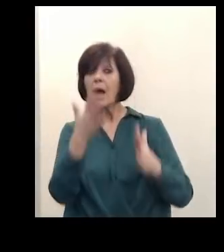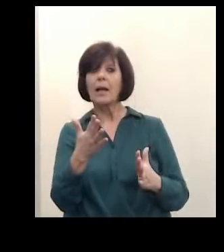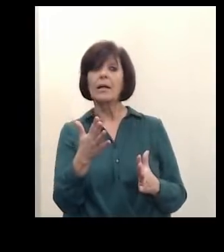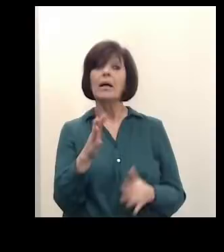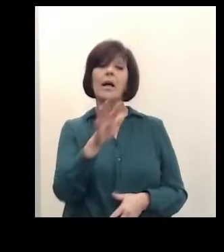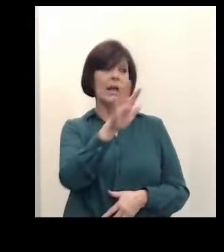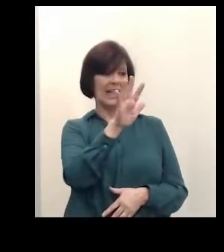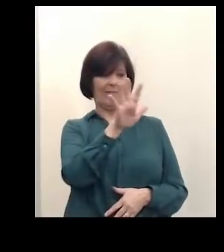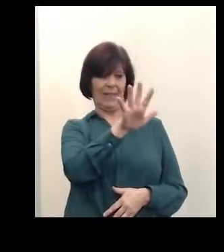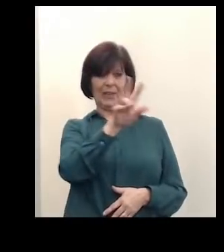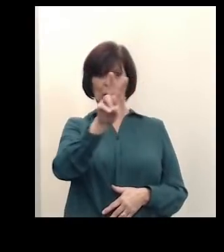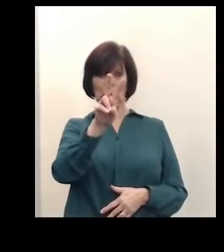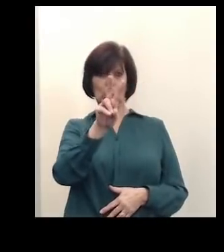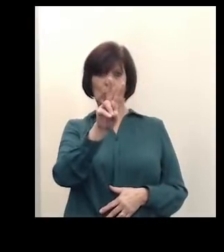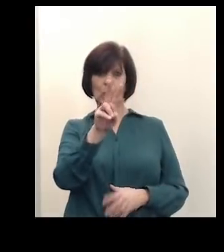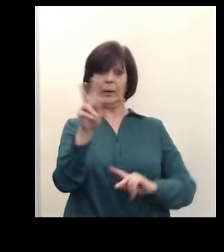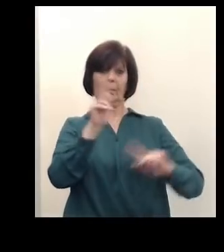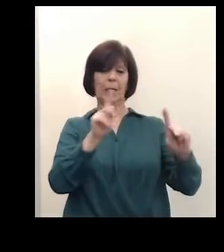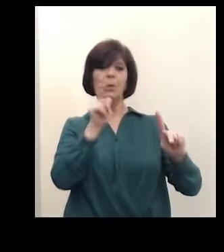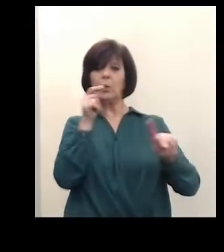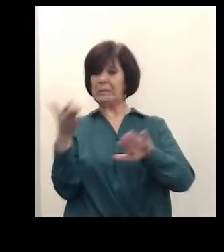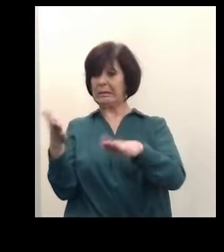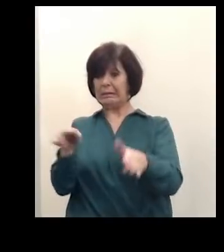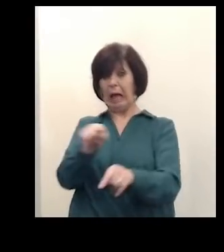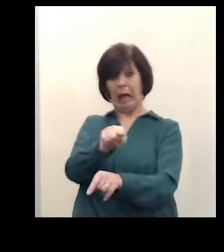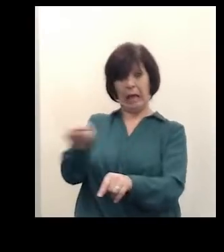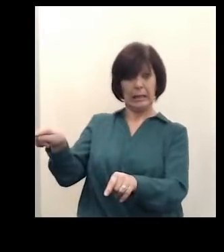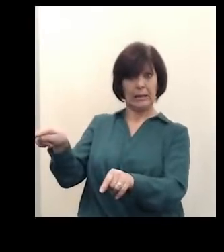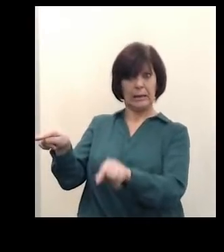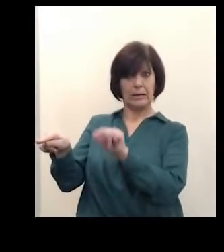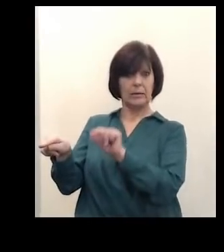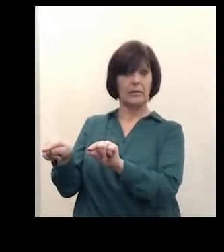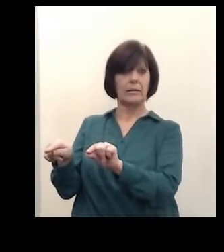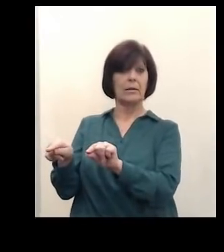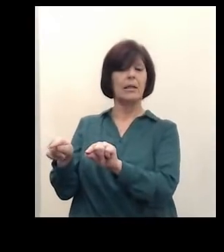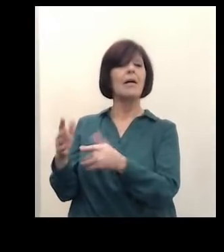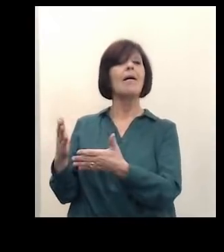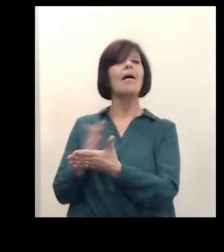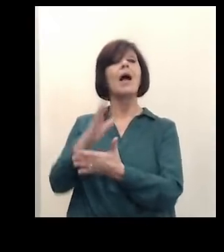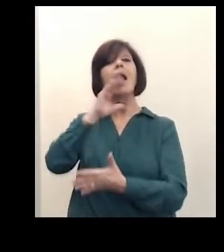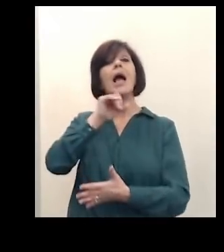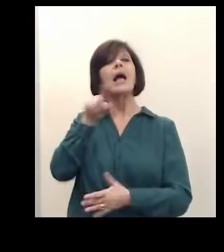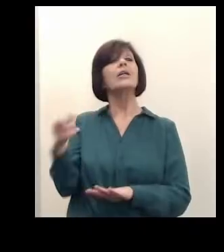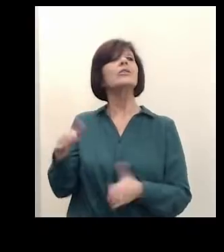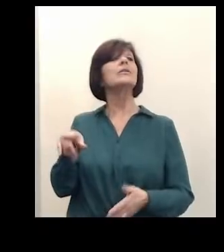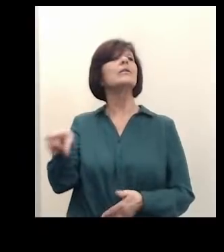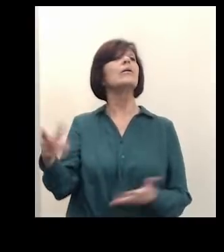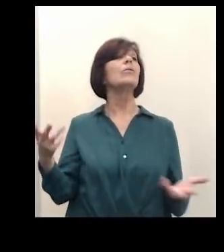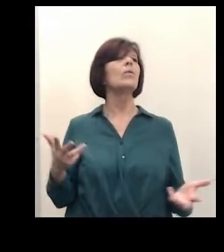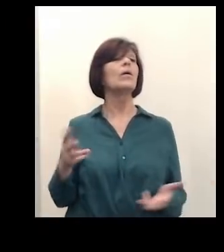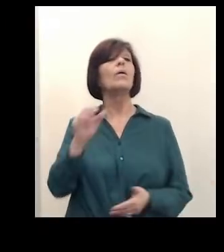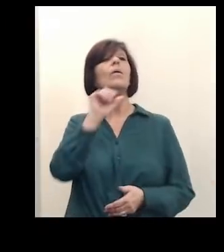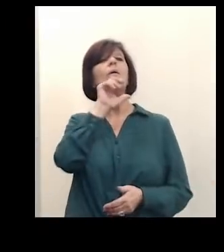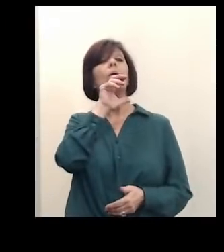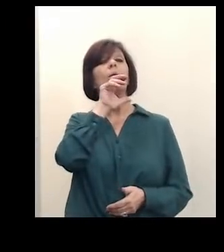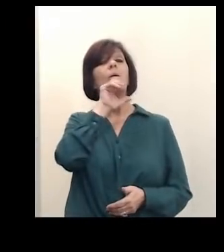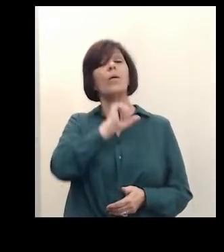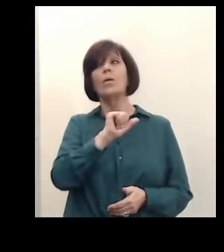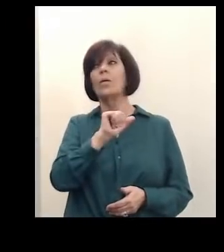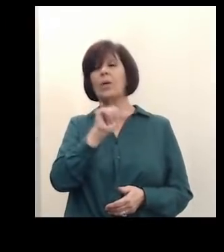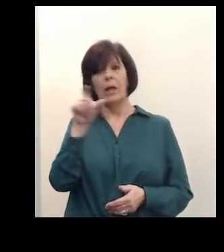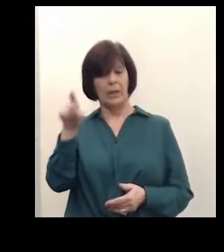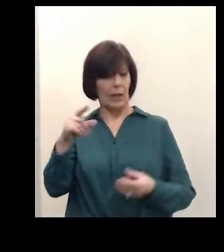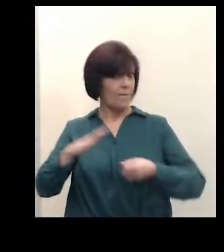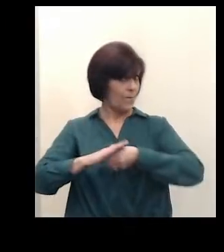recent county residents confirmed to have died from COVID-19, the average age of death for those who died that were fully vaccinated